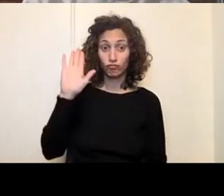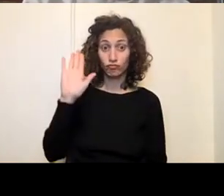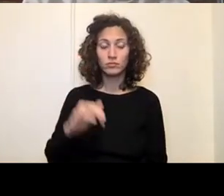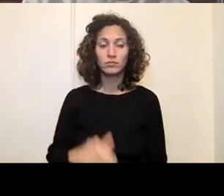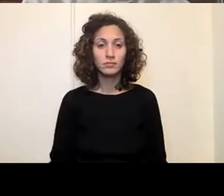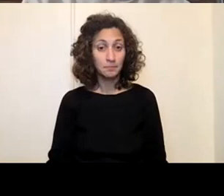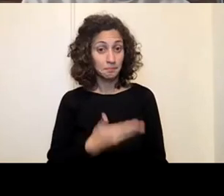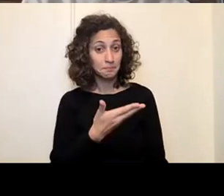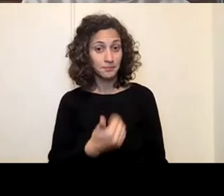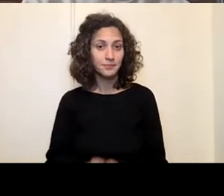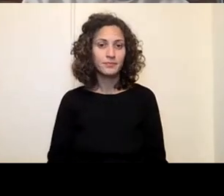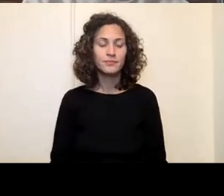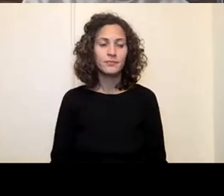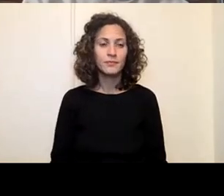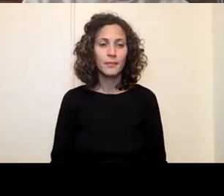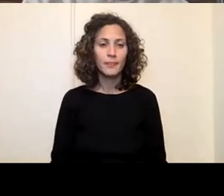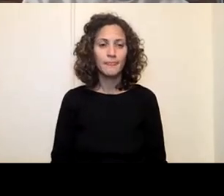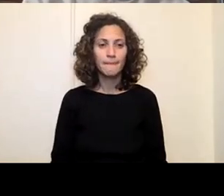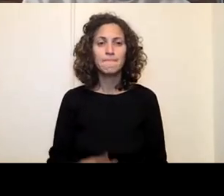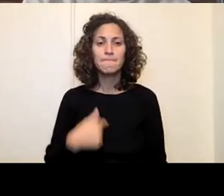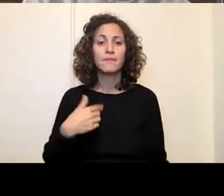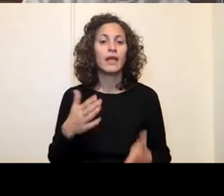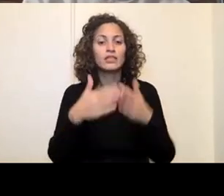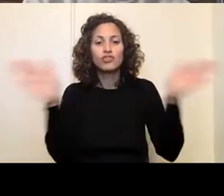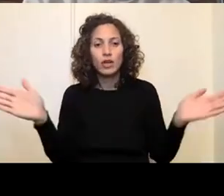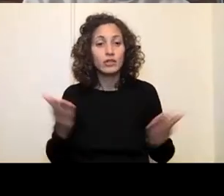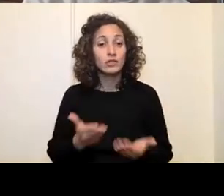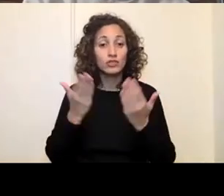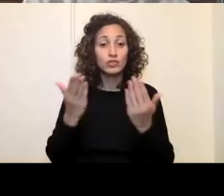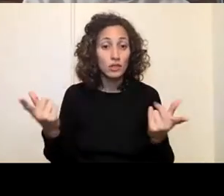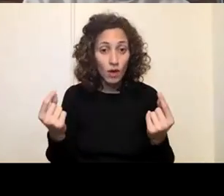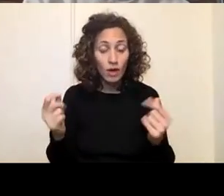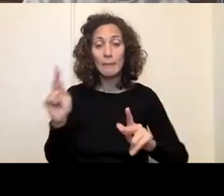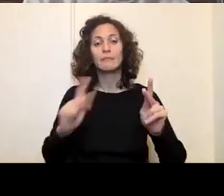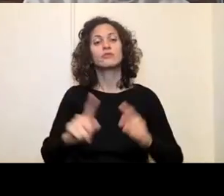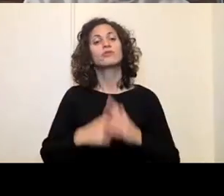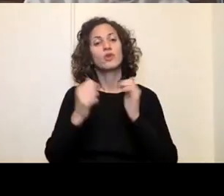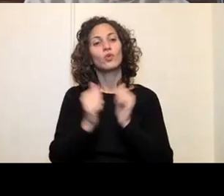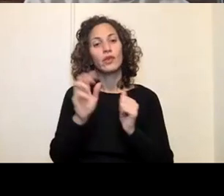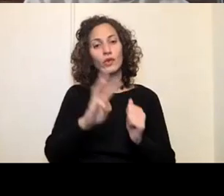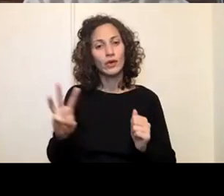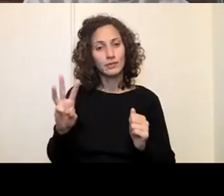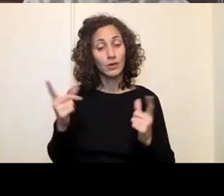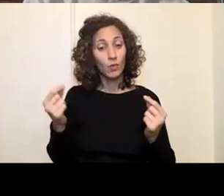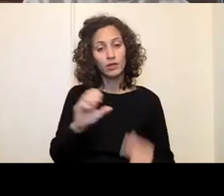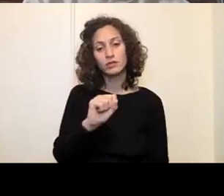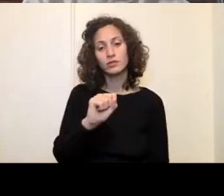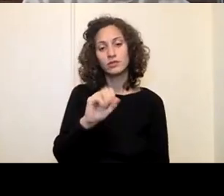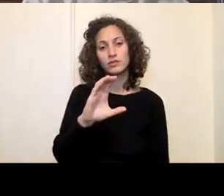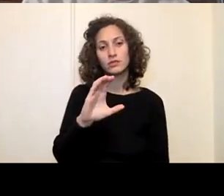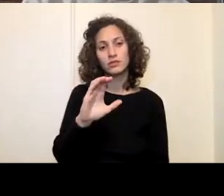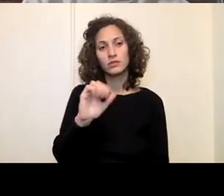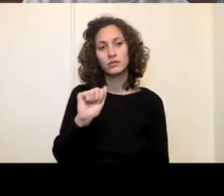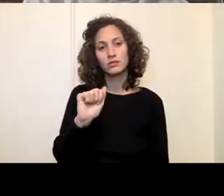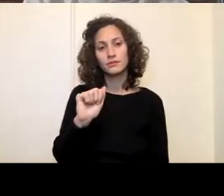Okay. I generally suggest that people start with the website Scarletine. That's